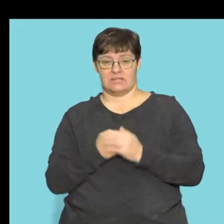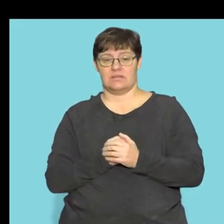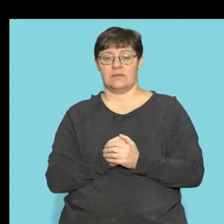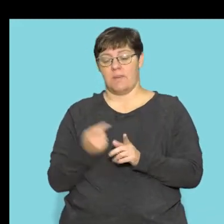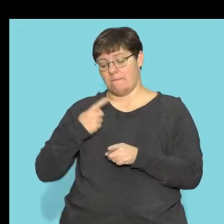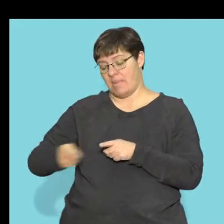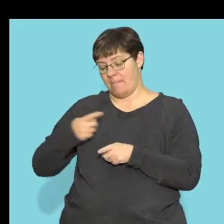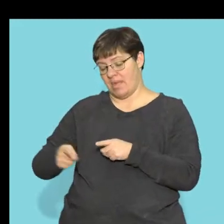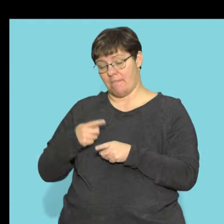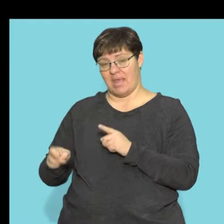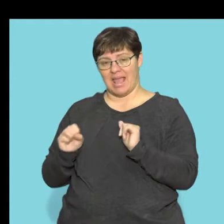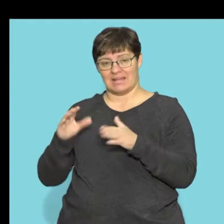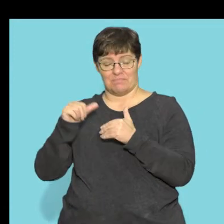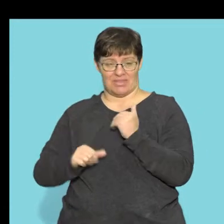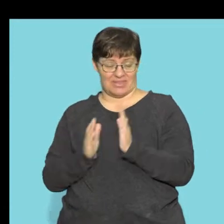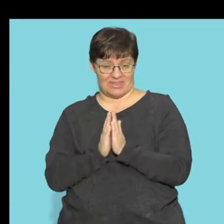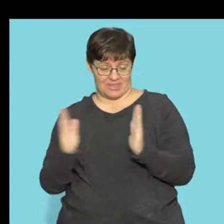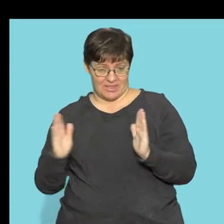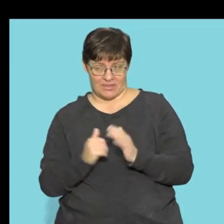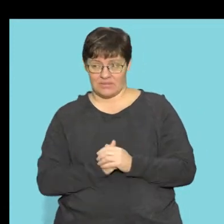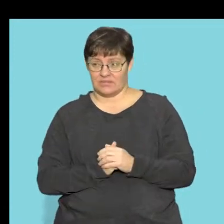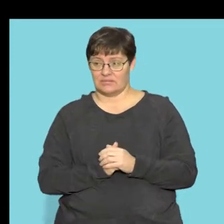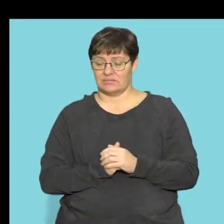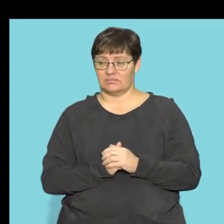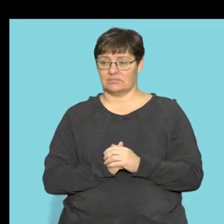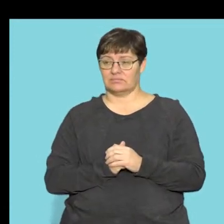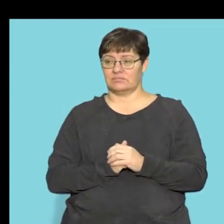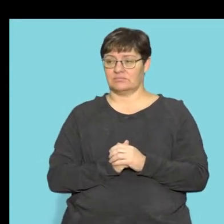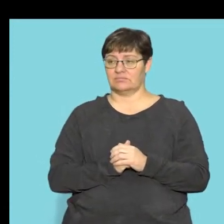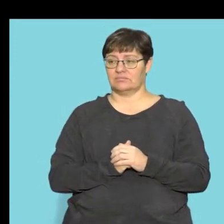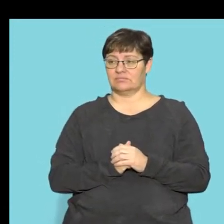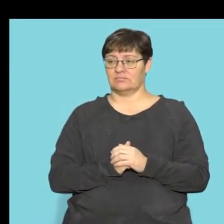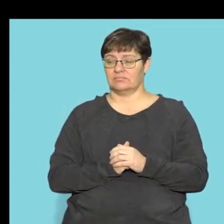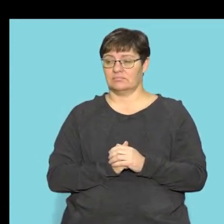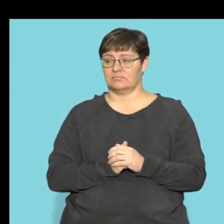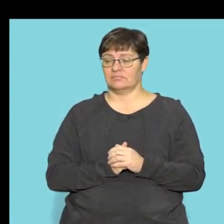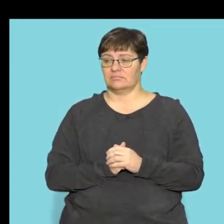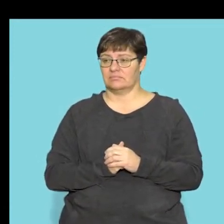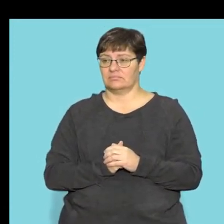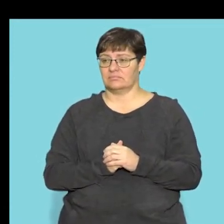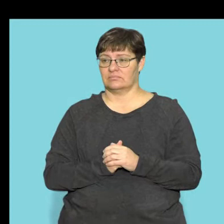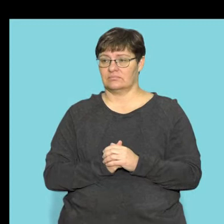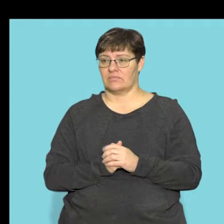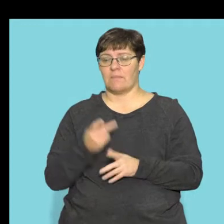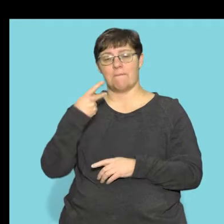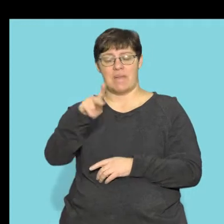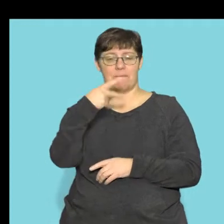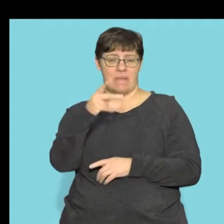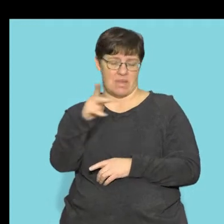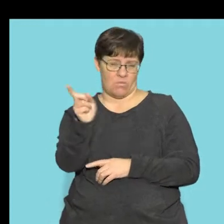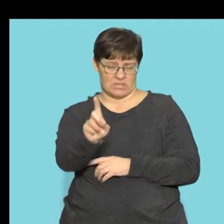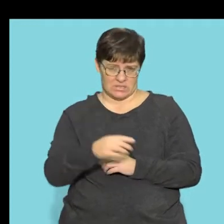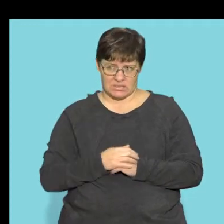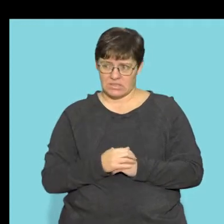minus what you have paid, right? What you have paid, we can call it W, what you have